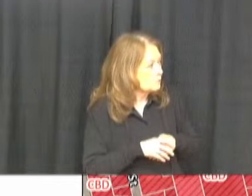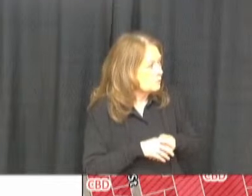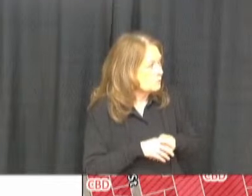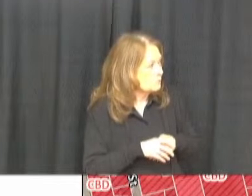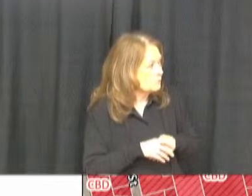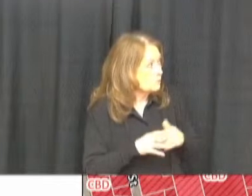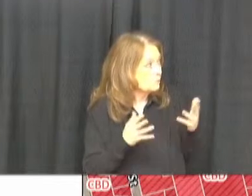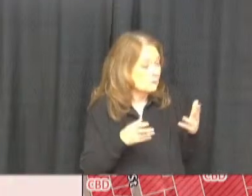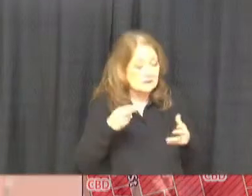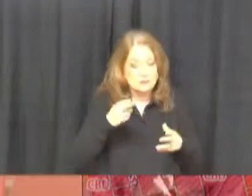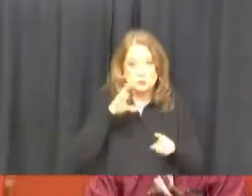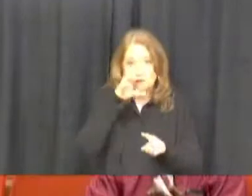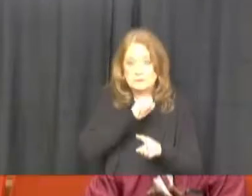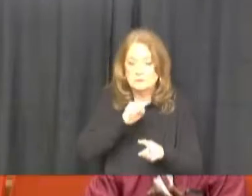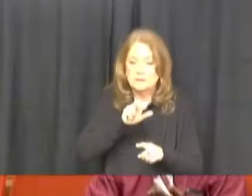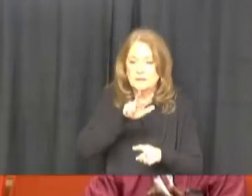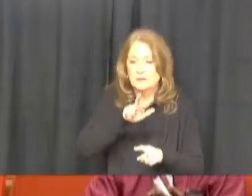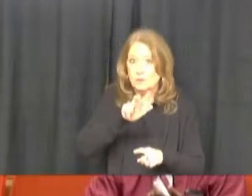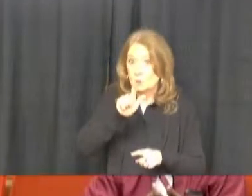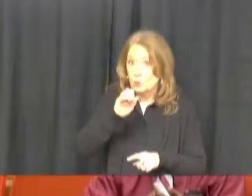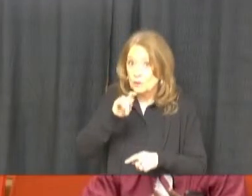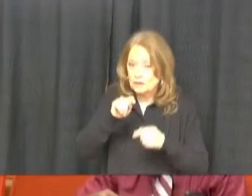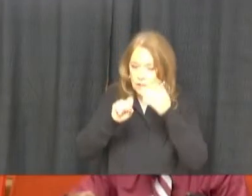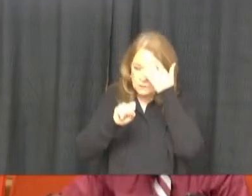Let's see, historical estimates would be 3 lots.